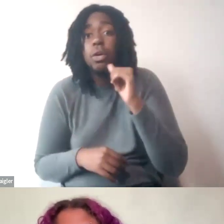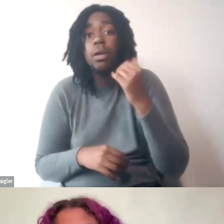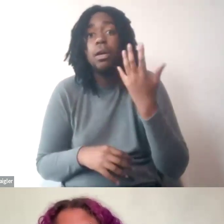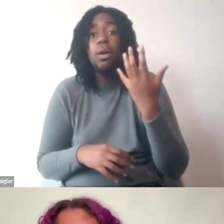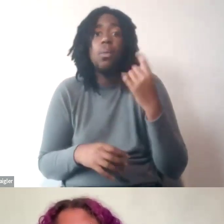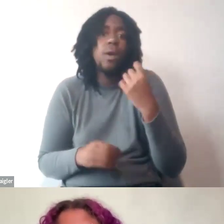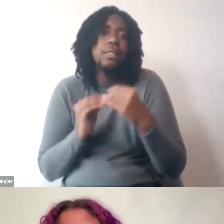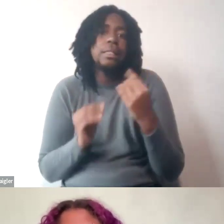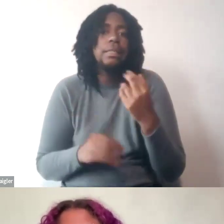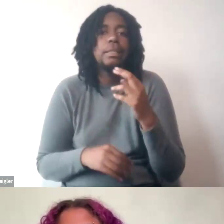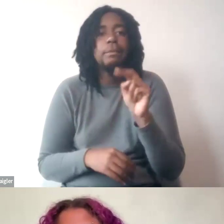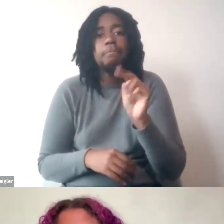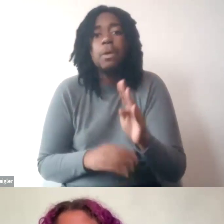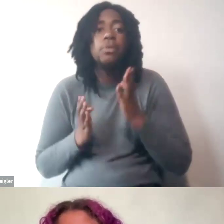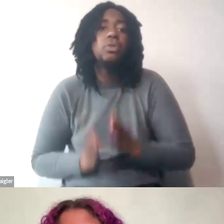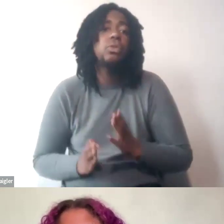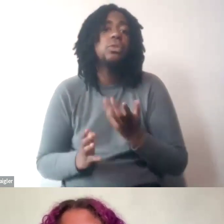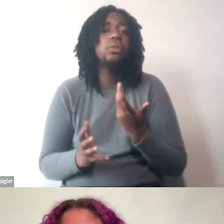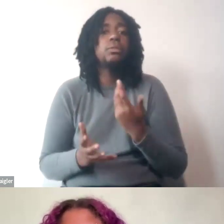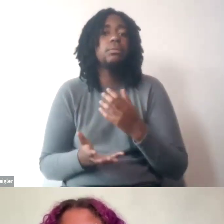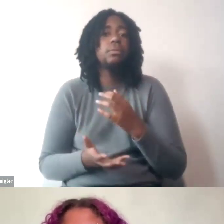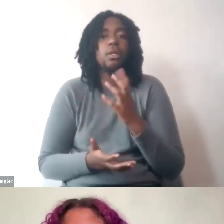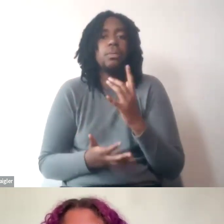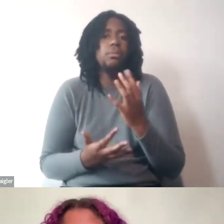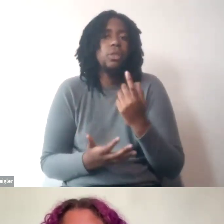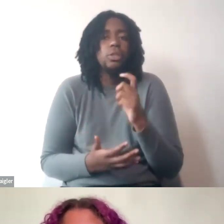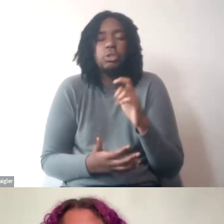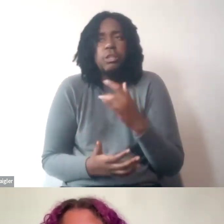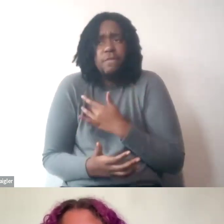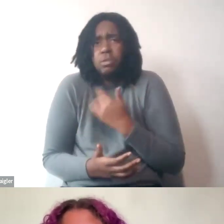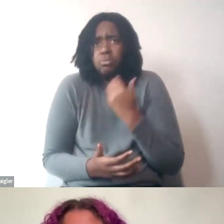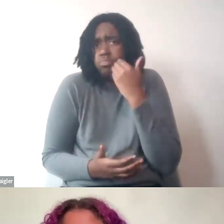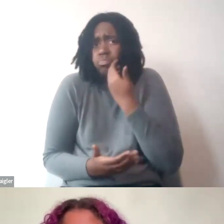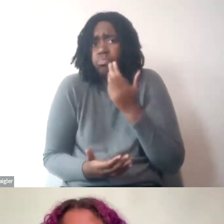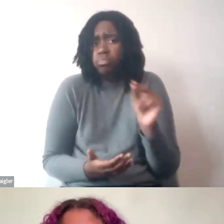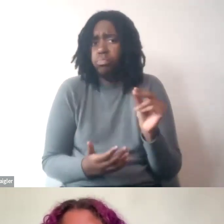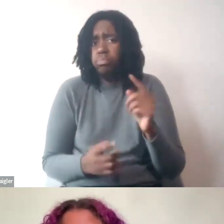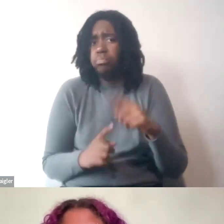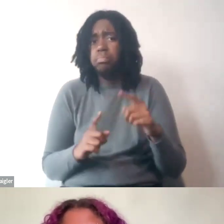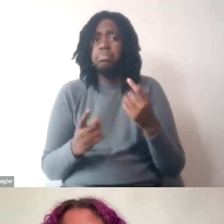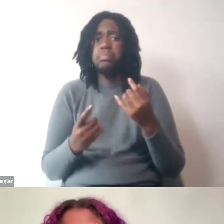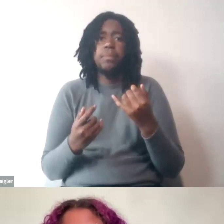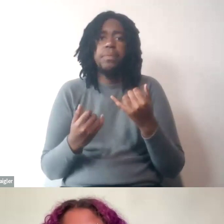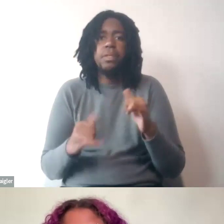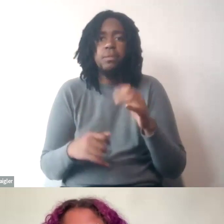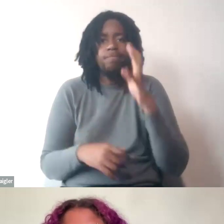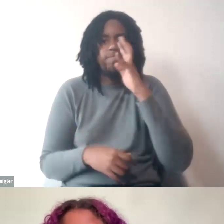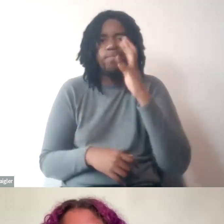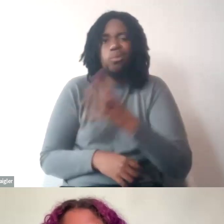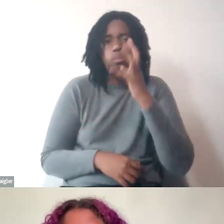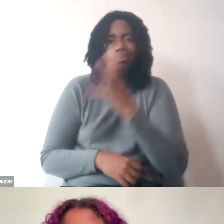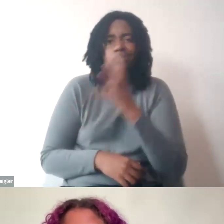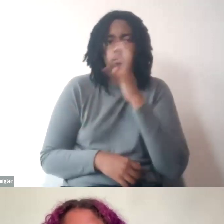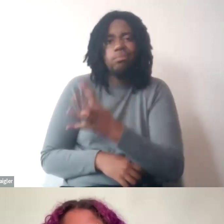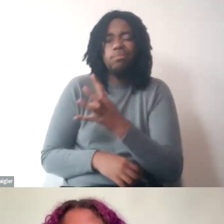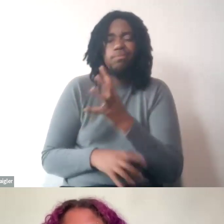who's non-binary or we should not feel any of those things. Yet we continue to ignore young people and